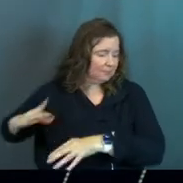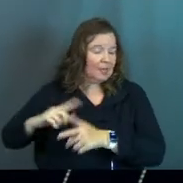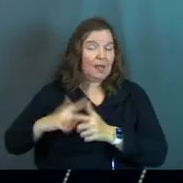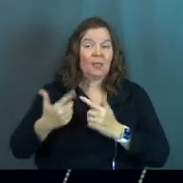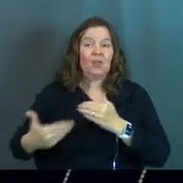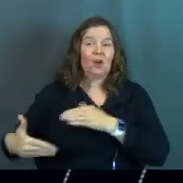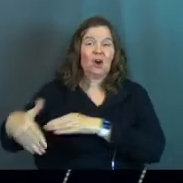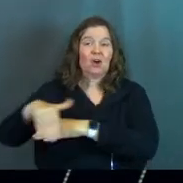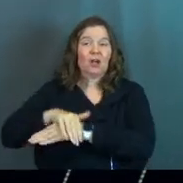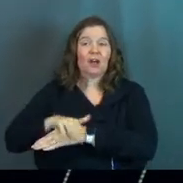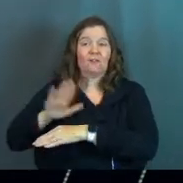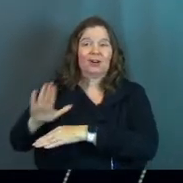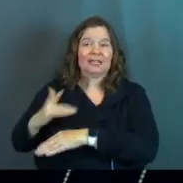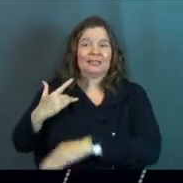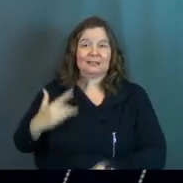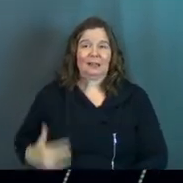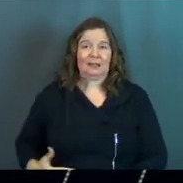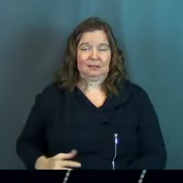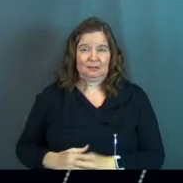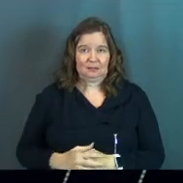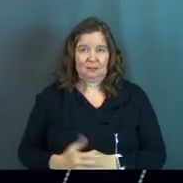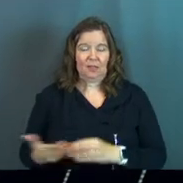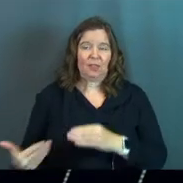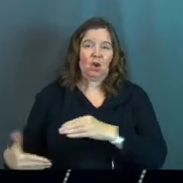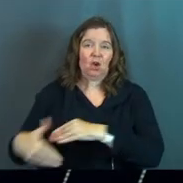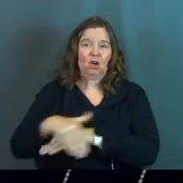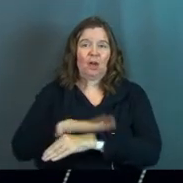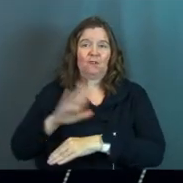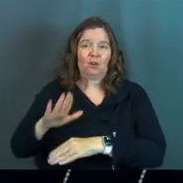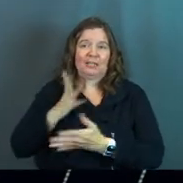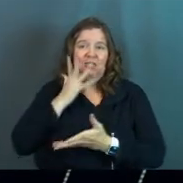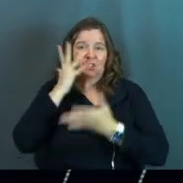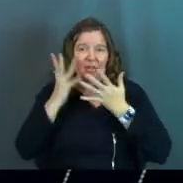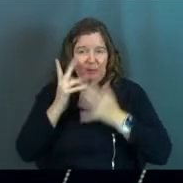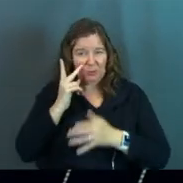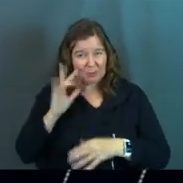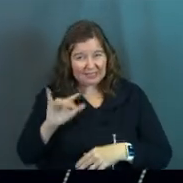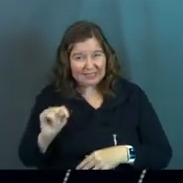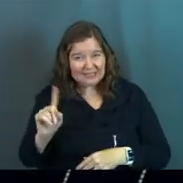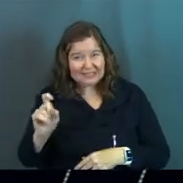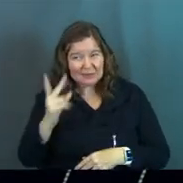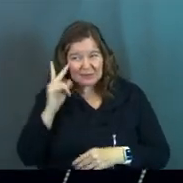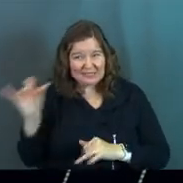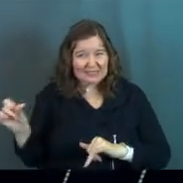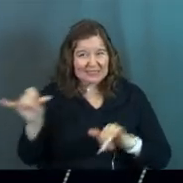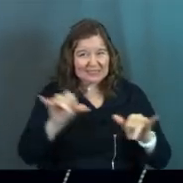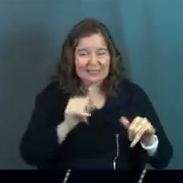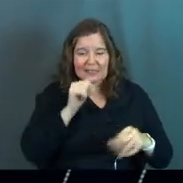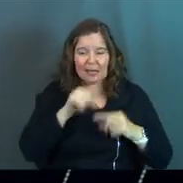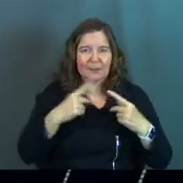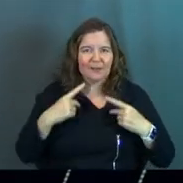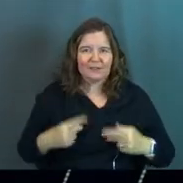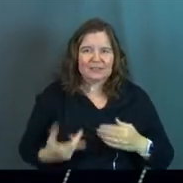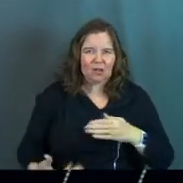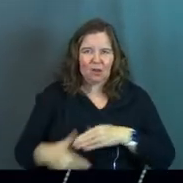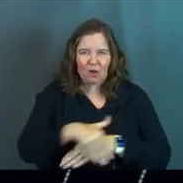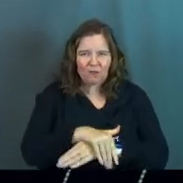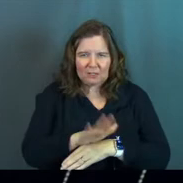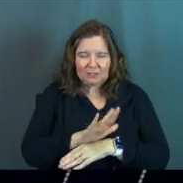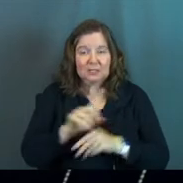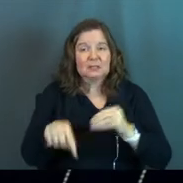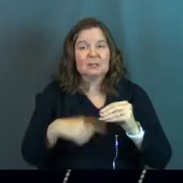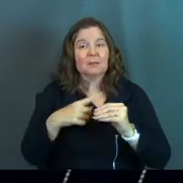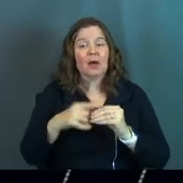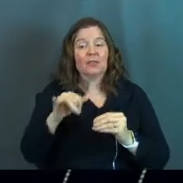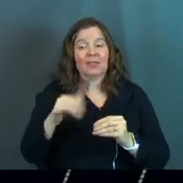And they're covering his nakedness. They're covering his shame. Do you see it? It's not about physical coverage.